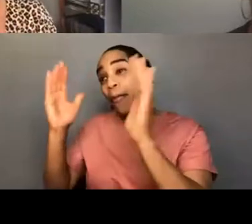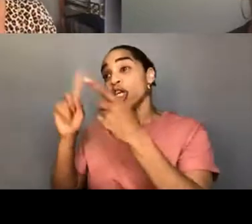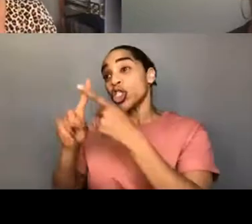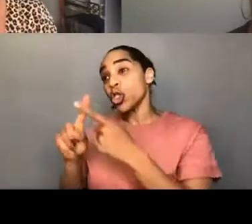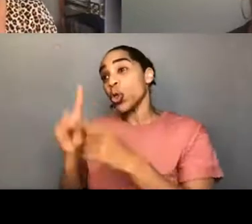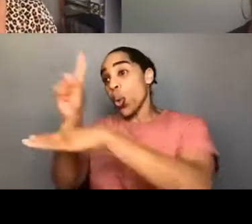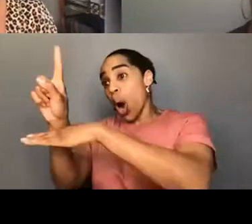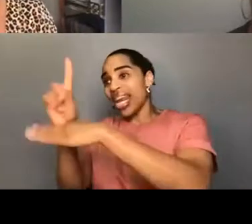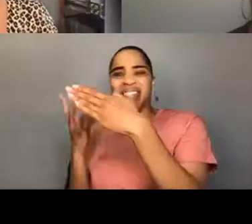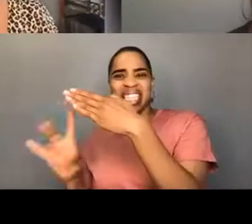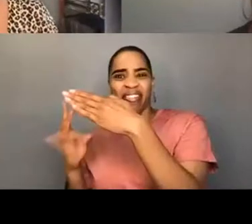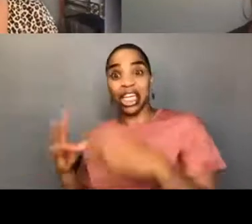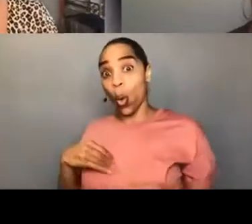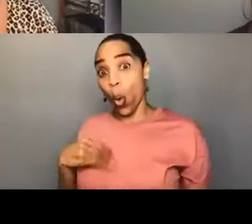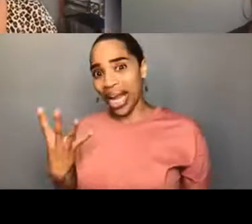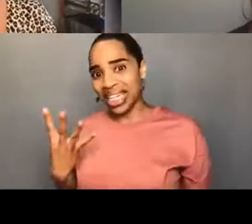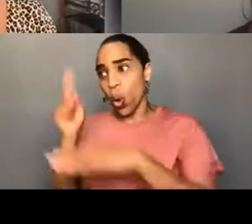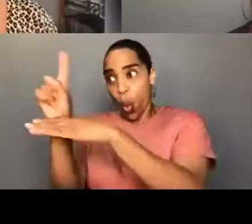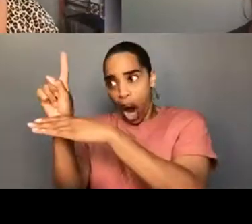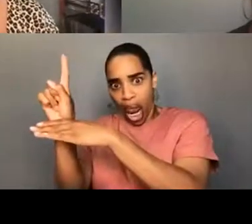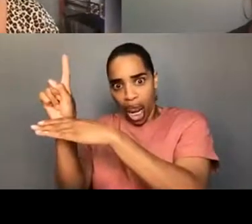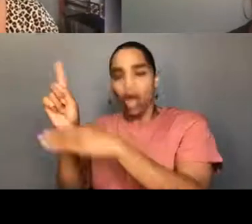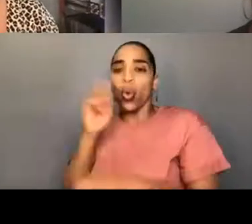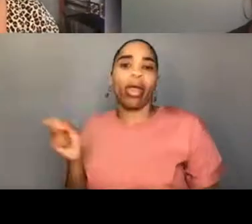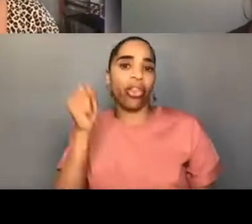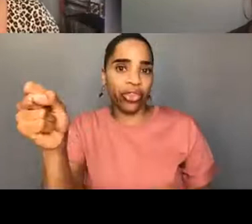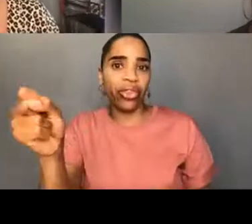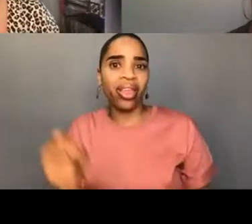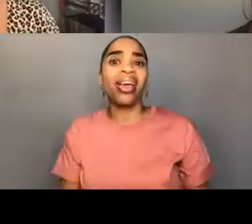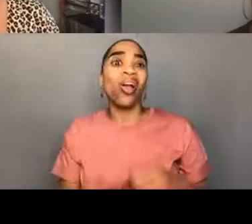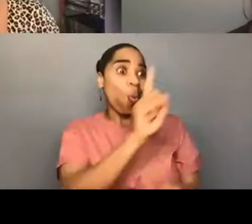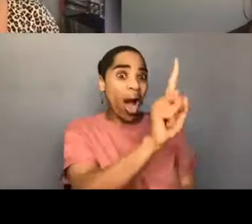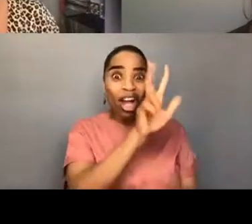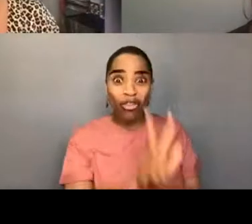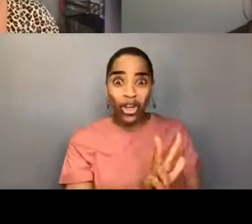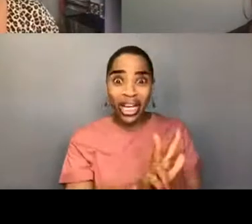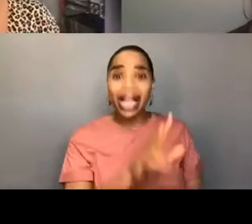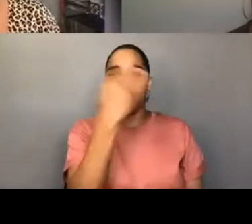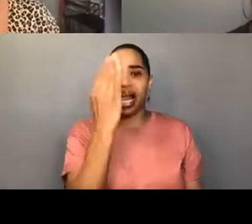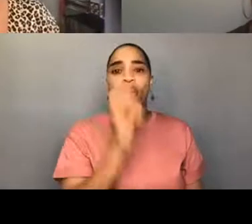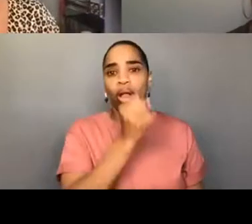not that we have a system of slavery right now, clearly we don't. And